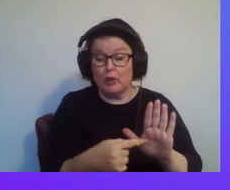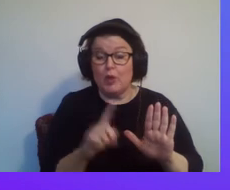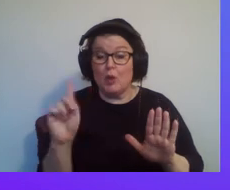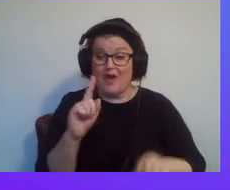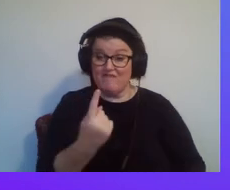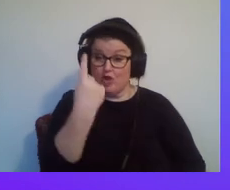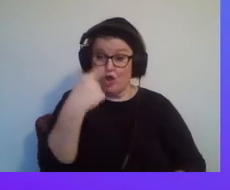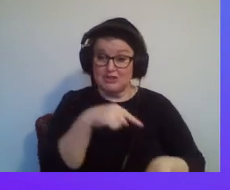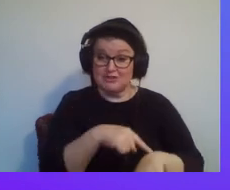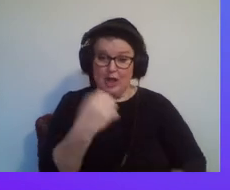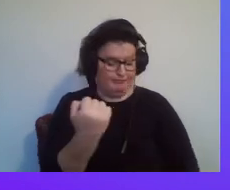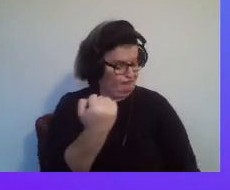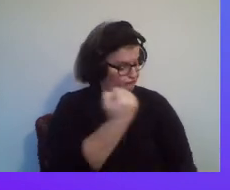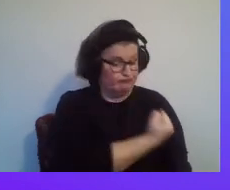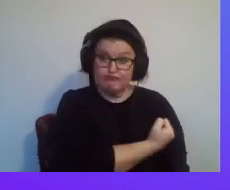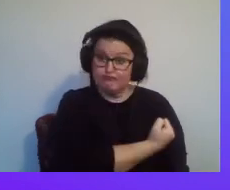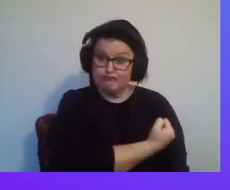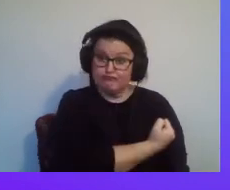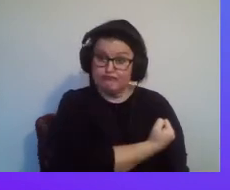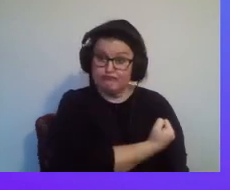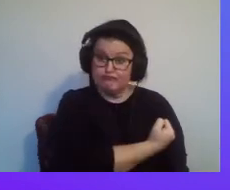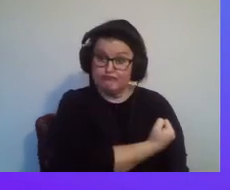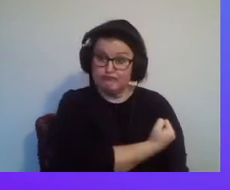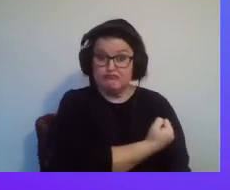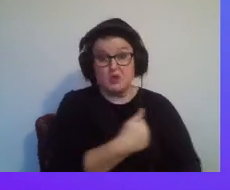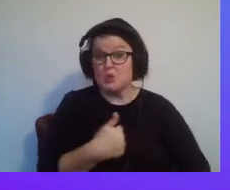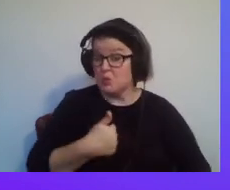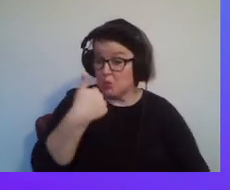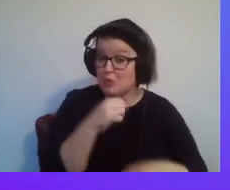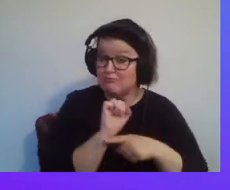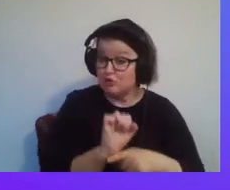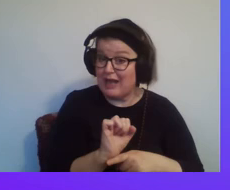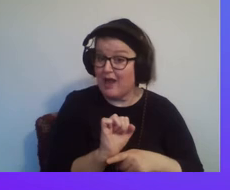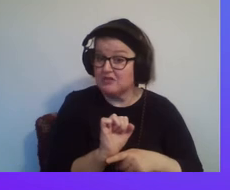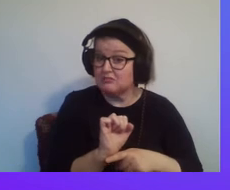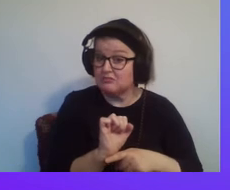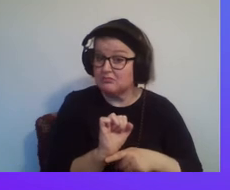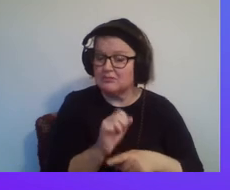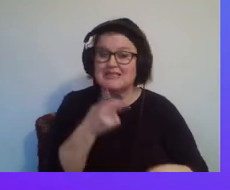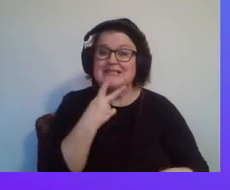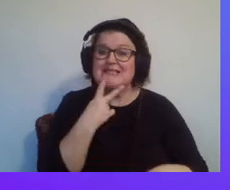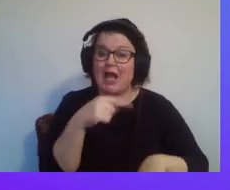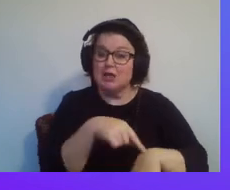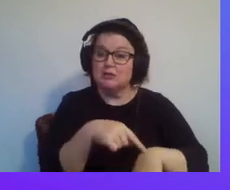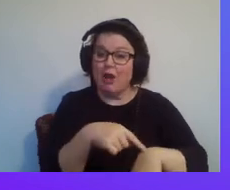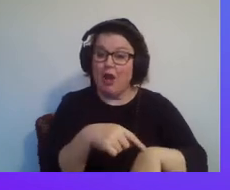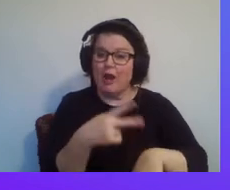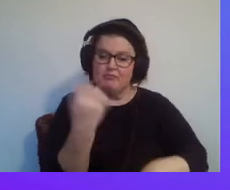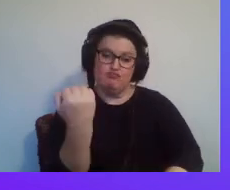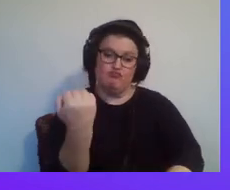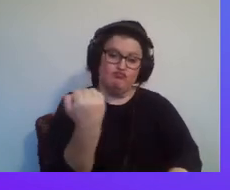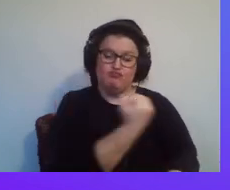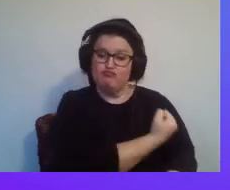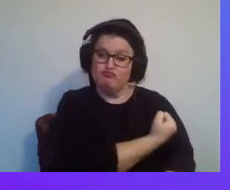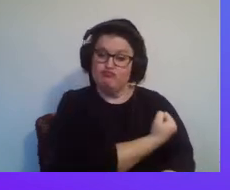you get quite a lot of protection. And with the second dose, that goes out into the region